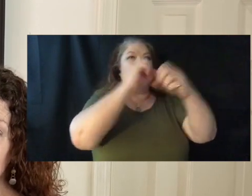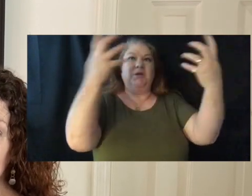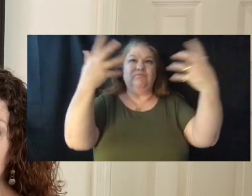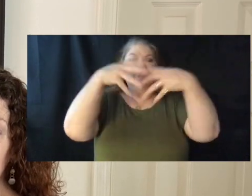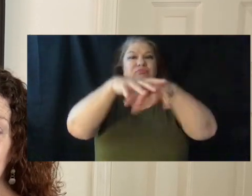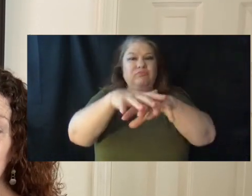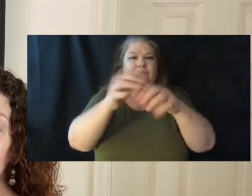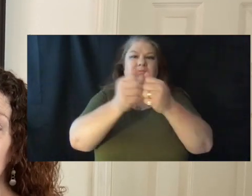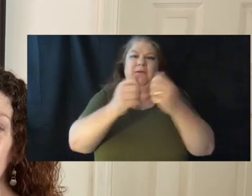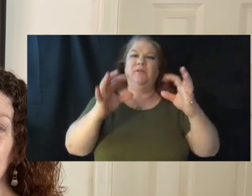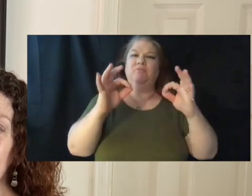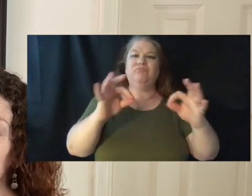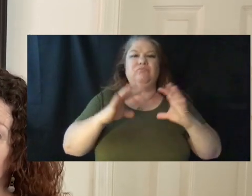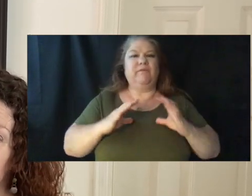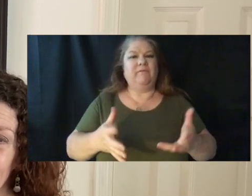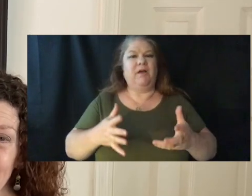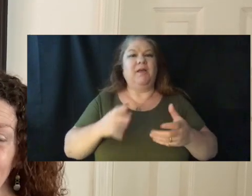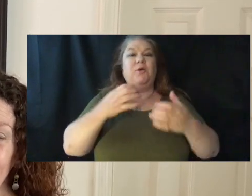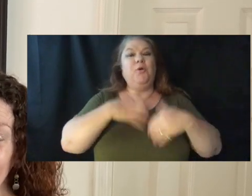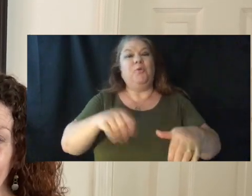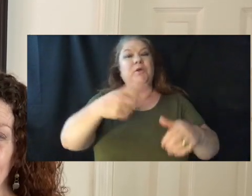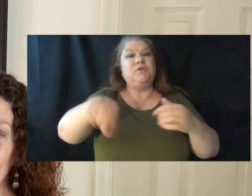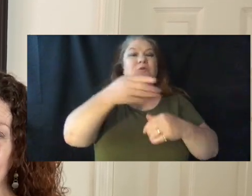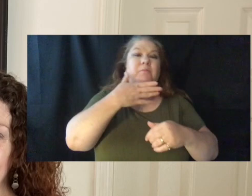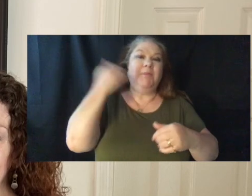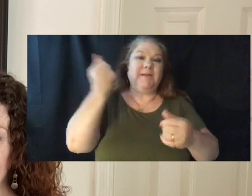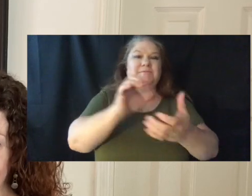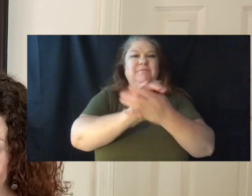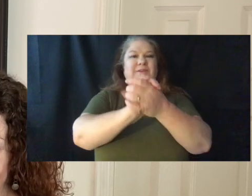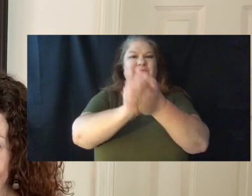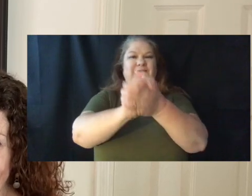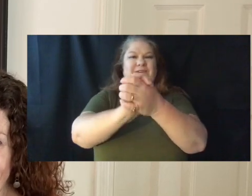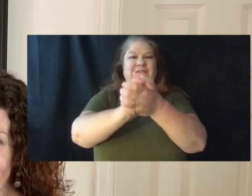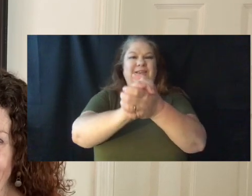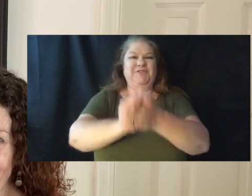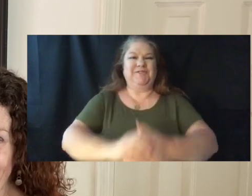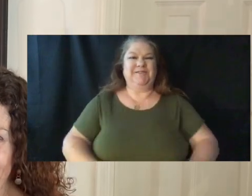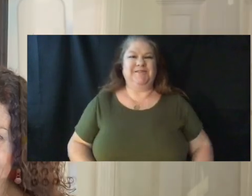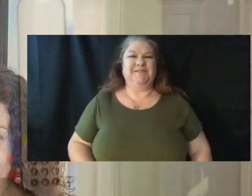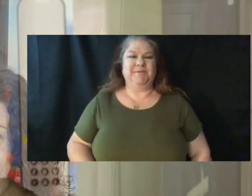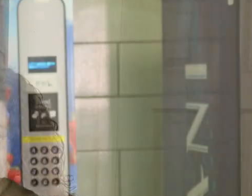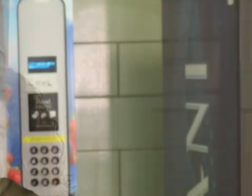well. I wish you all the very best, and again, congratulations.